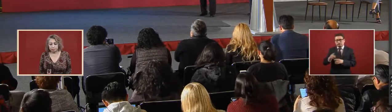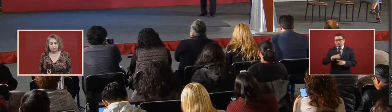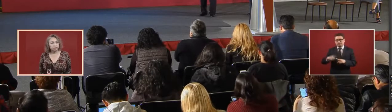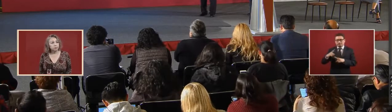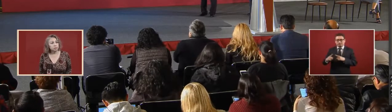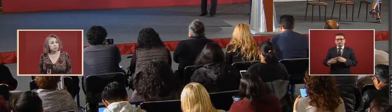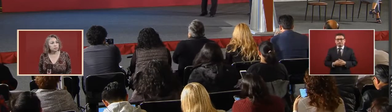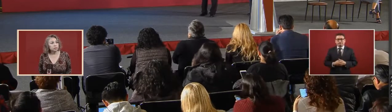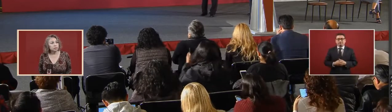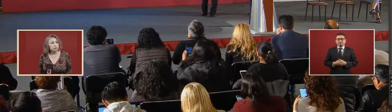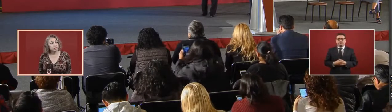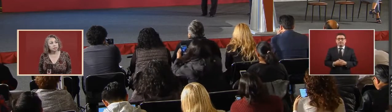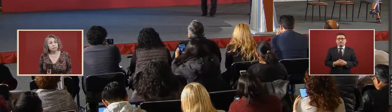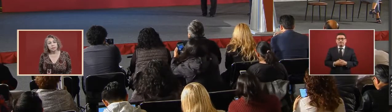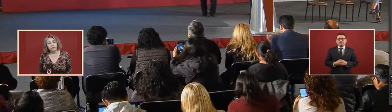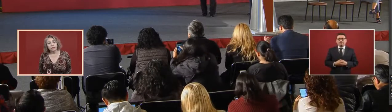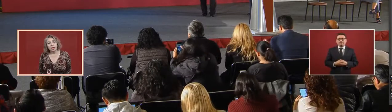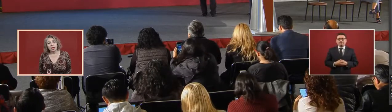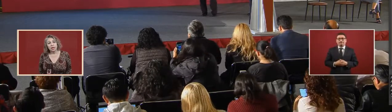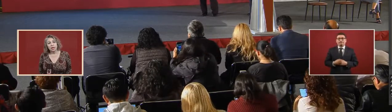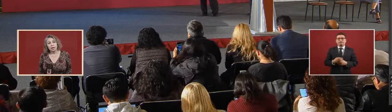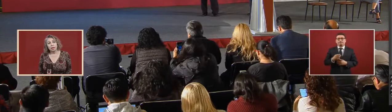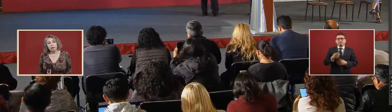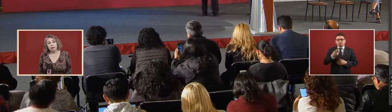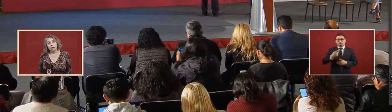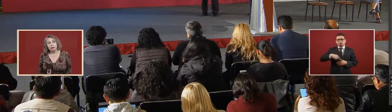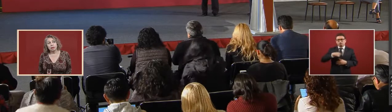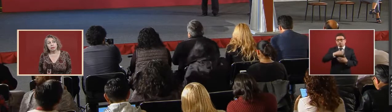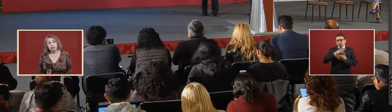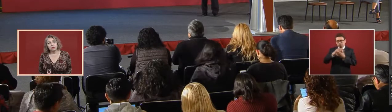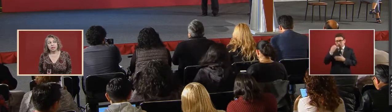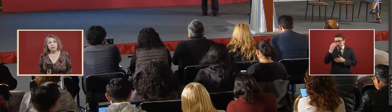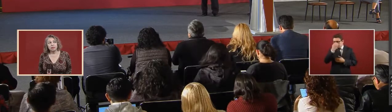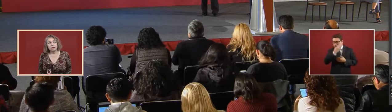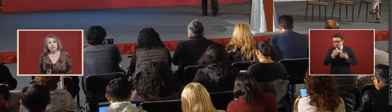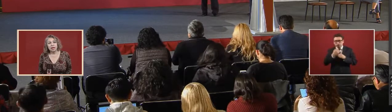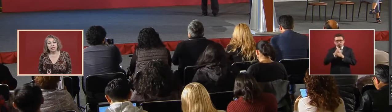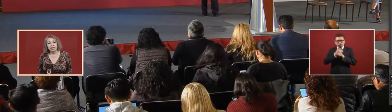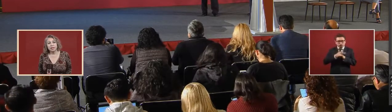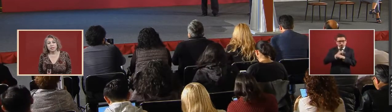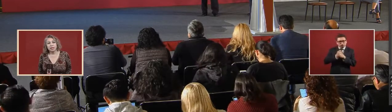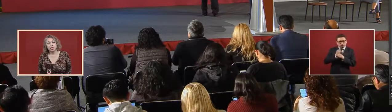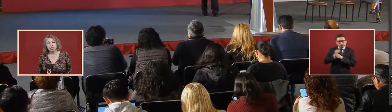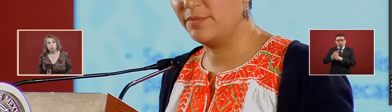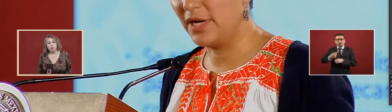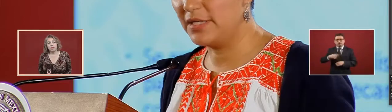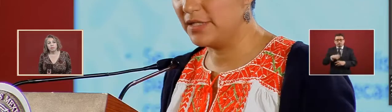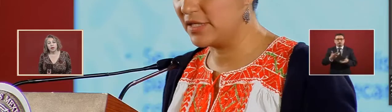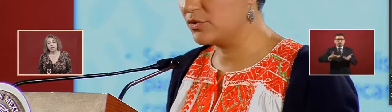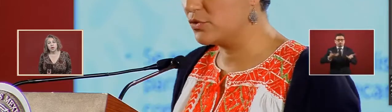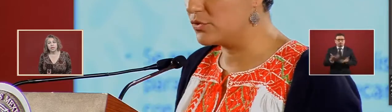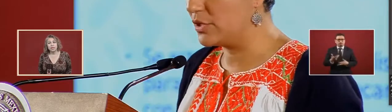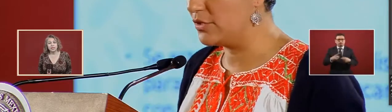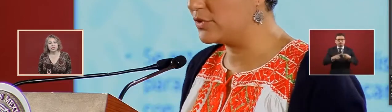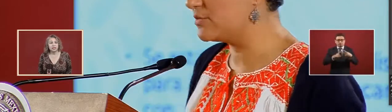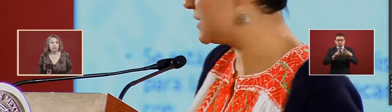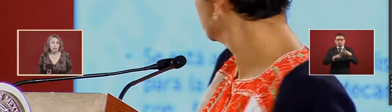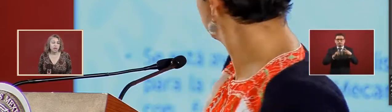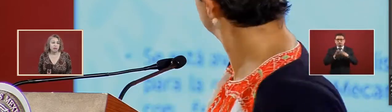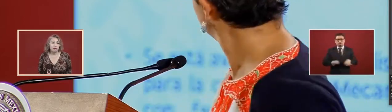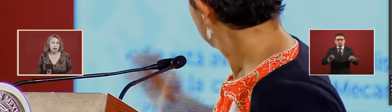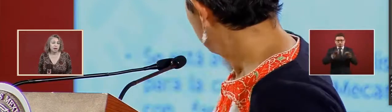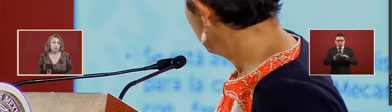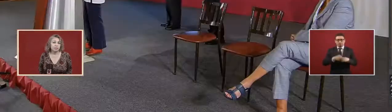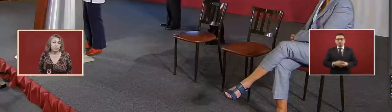family. Con base en este diagnóstico, so based on this diagnostic, we realized